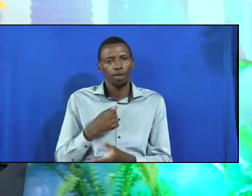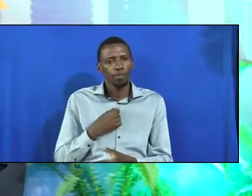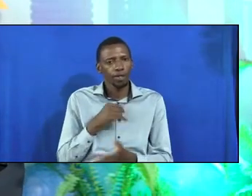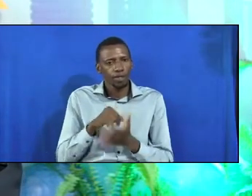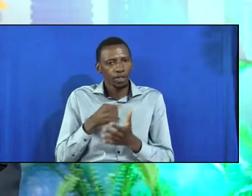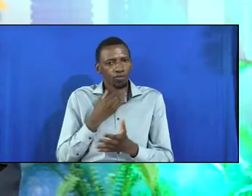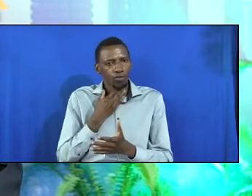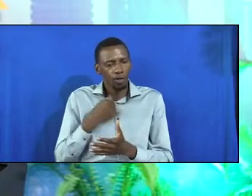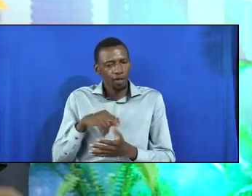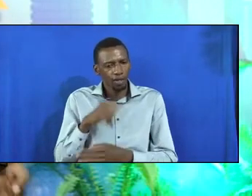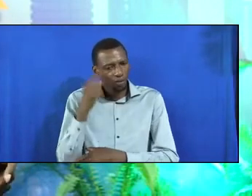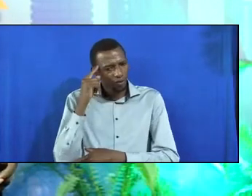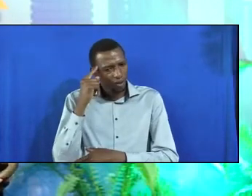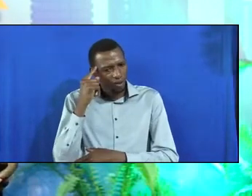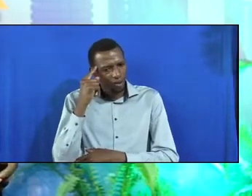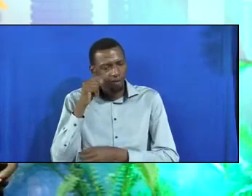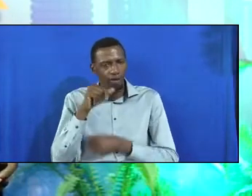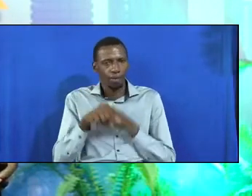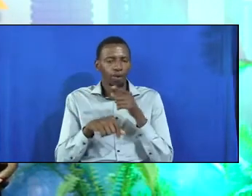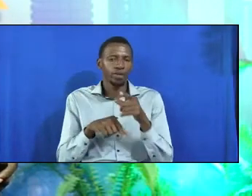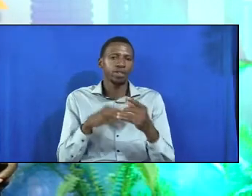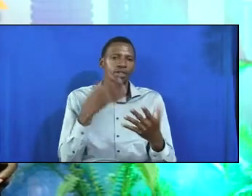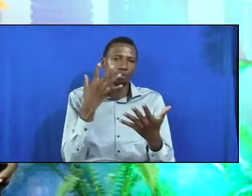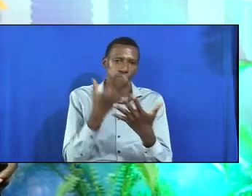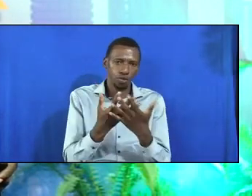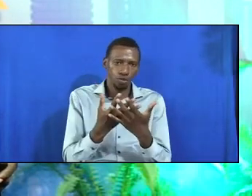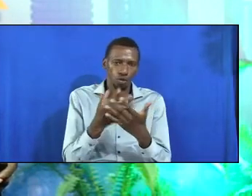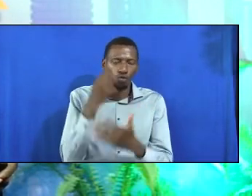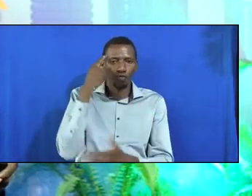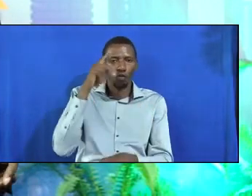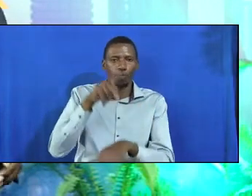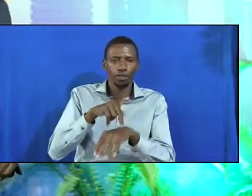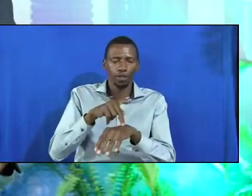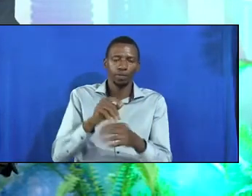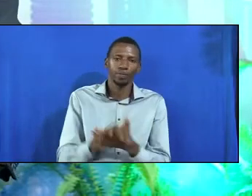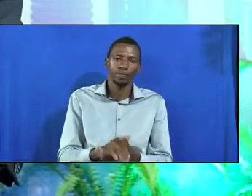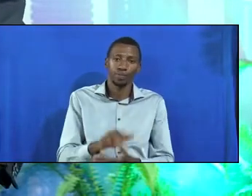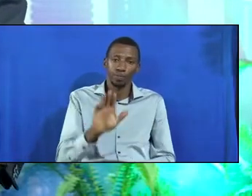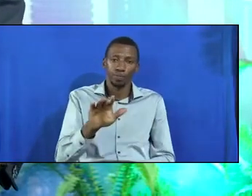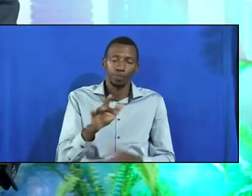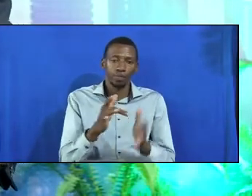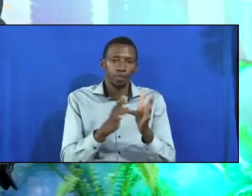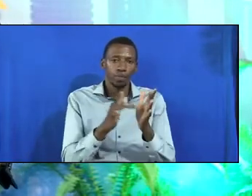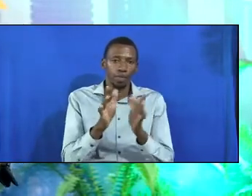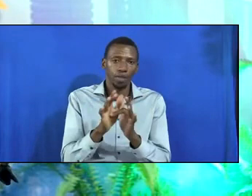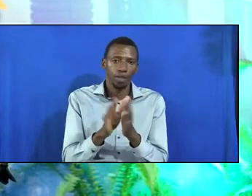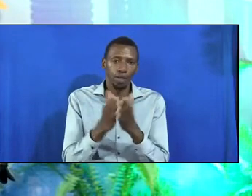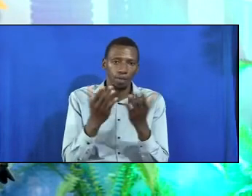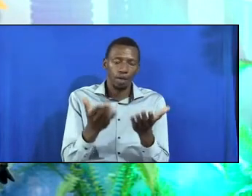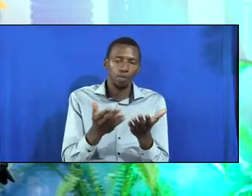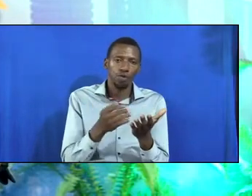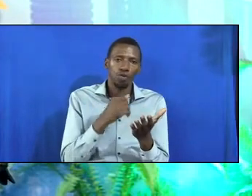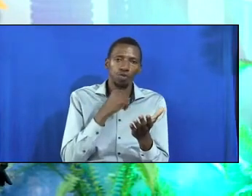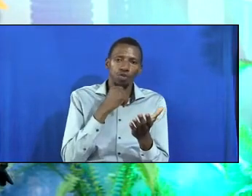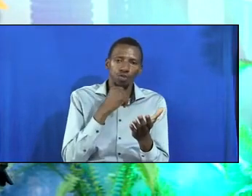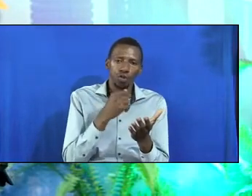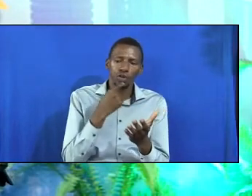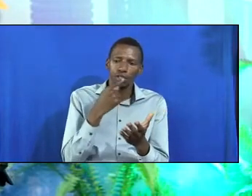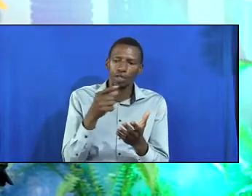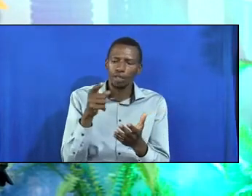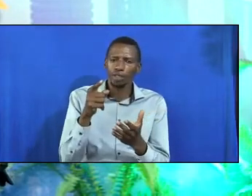An angel was sent to that prison of Peter. The Bible does not tell us it was the senior most